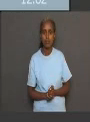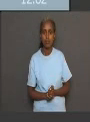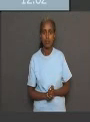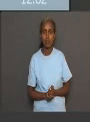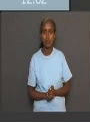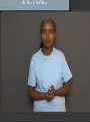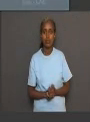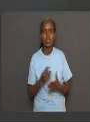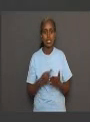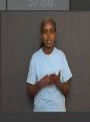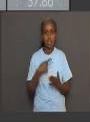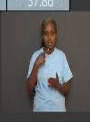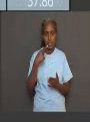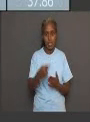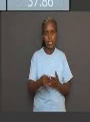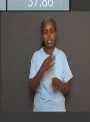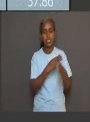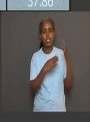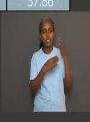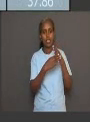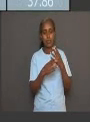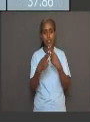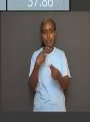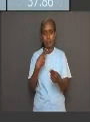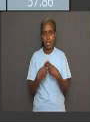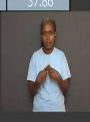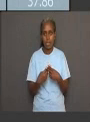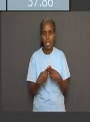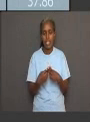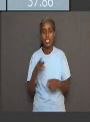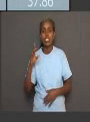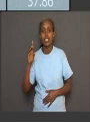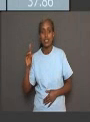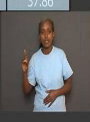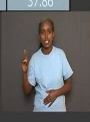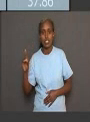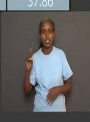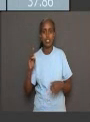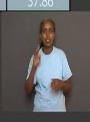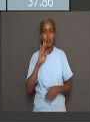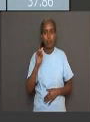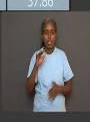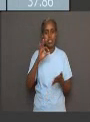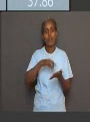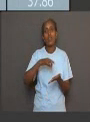values. The next step is to multiply the deviations by